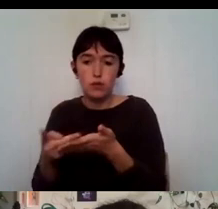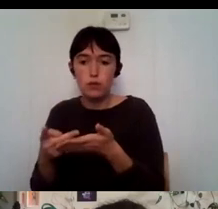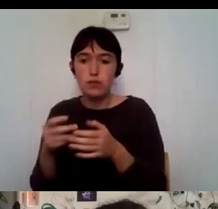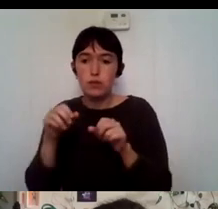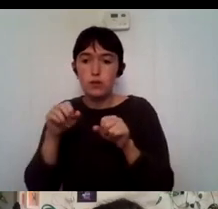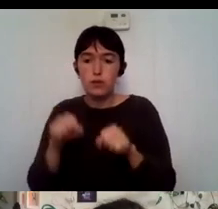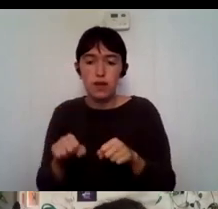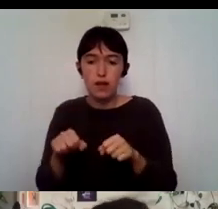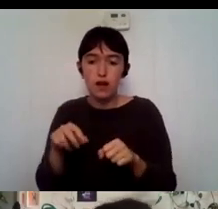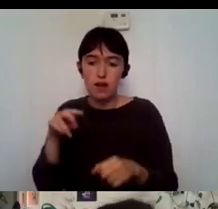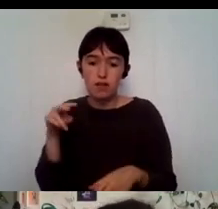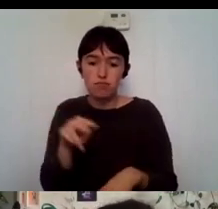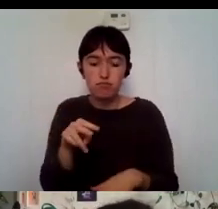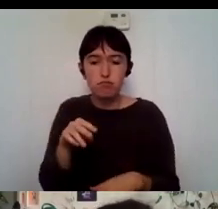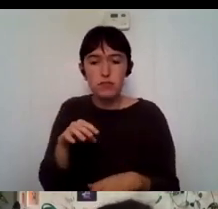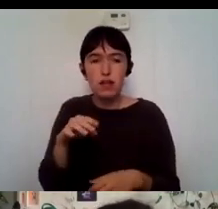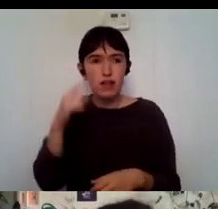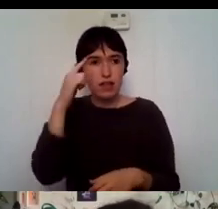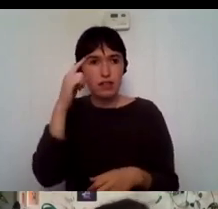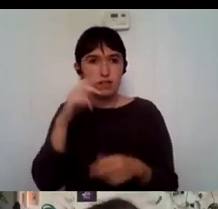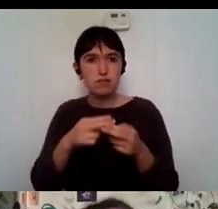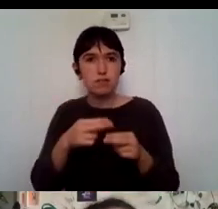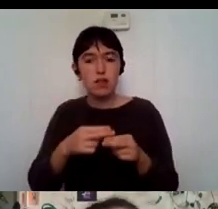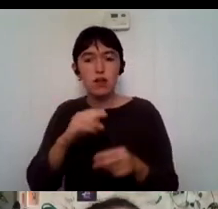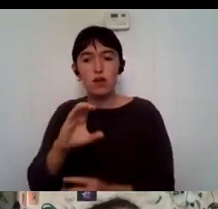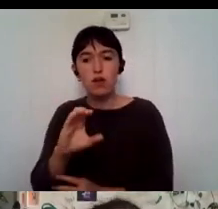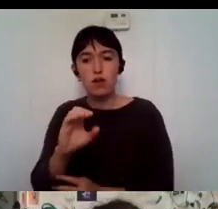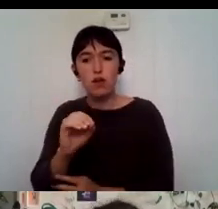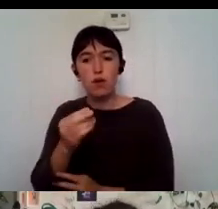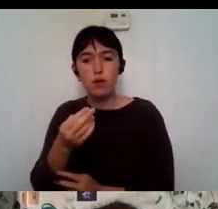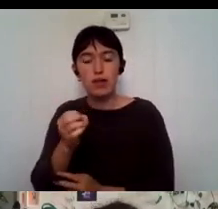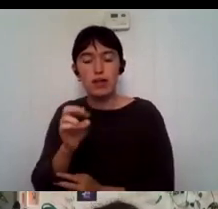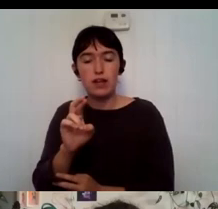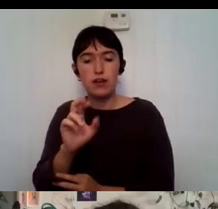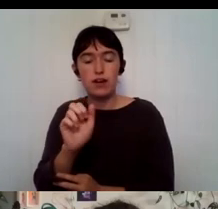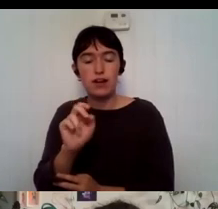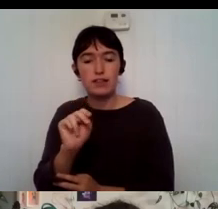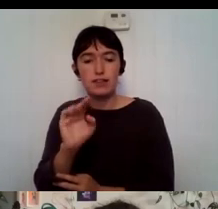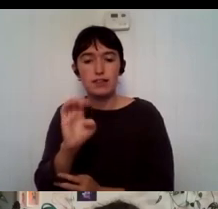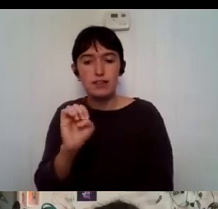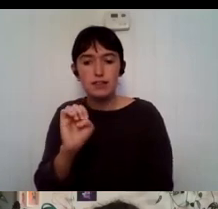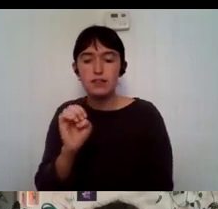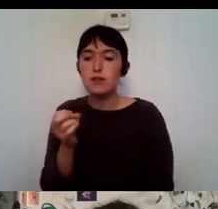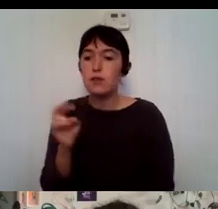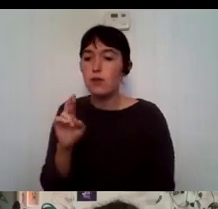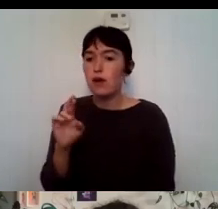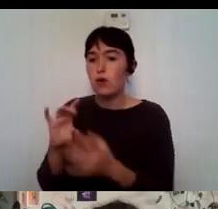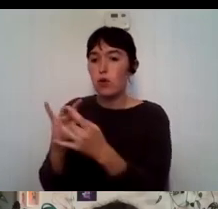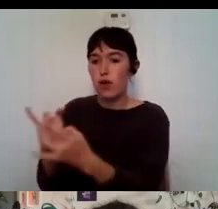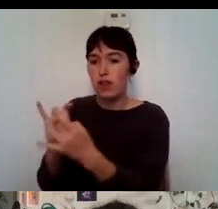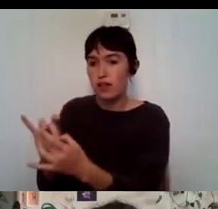think, coherence and the kind of correlation that one brain has to another. So it